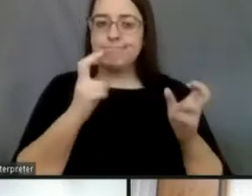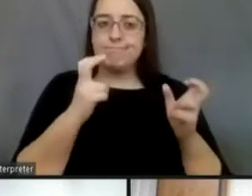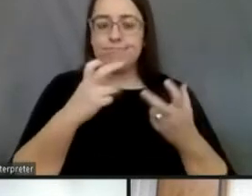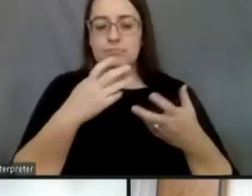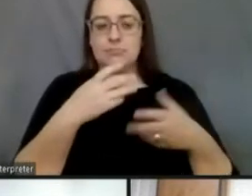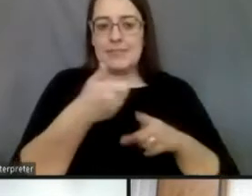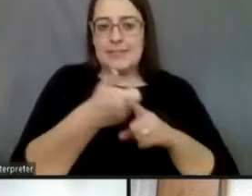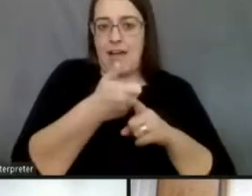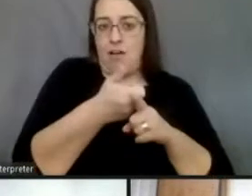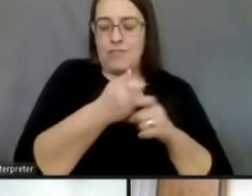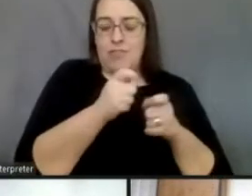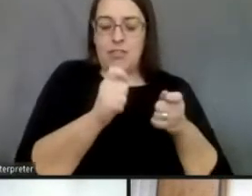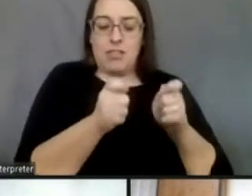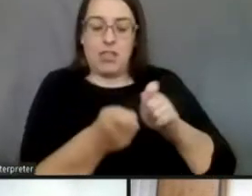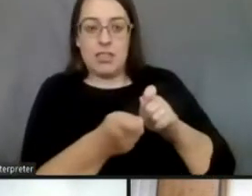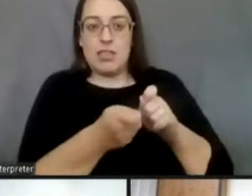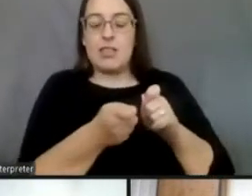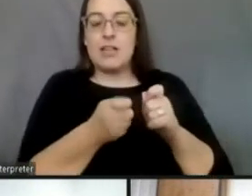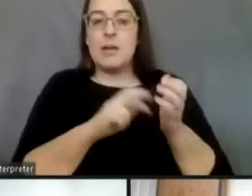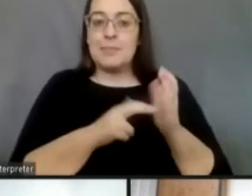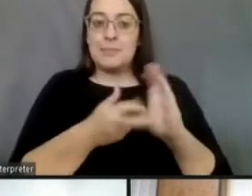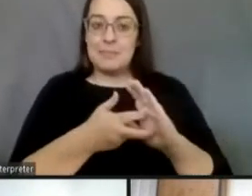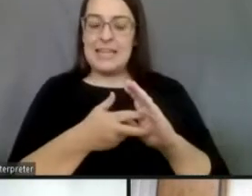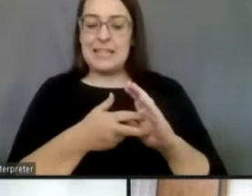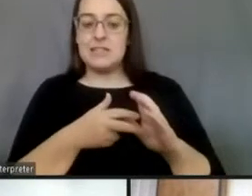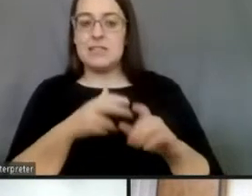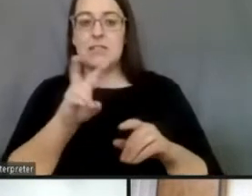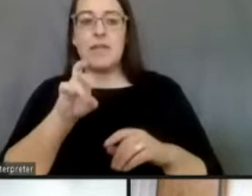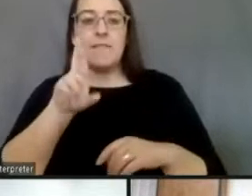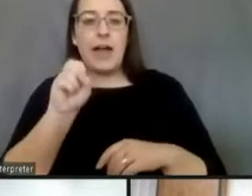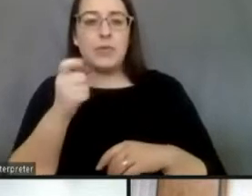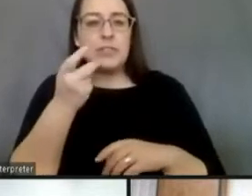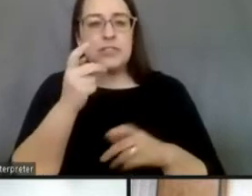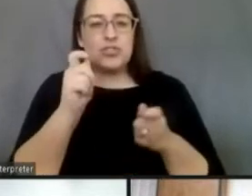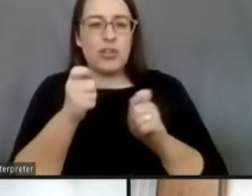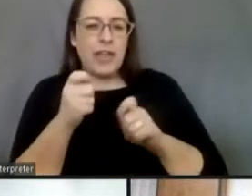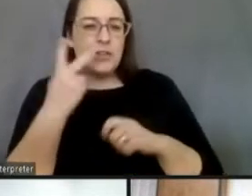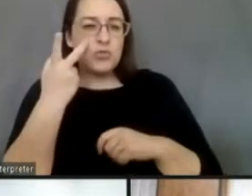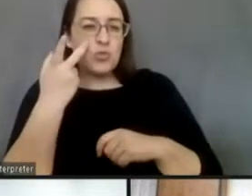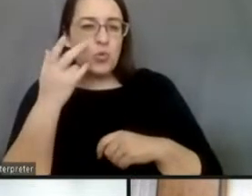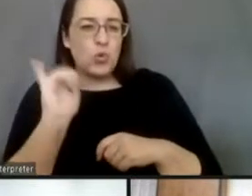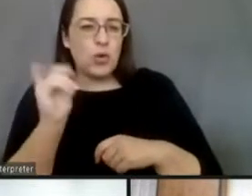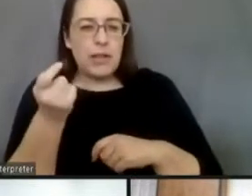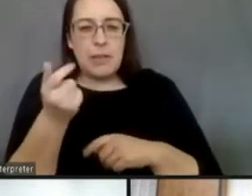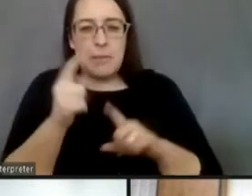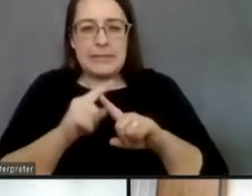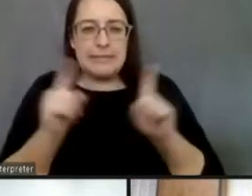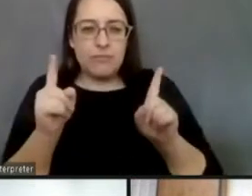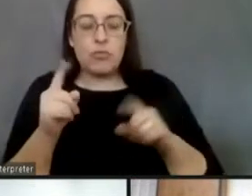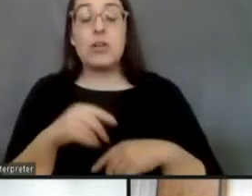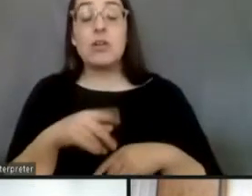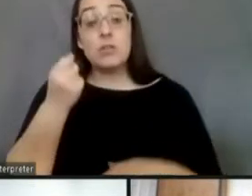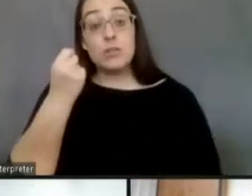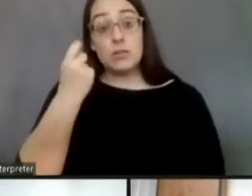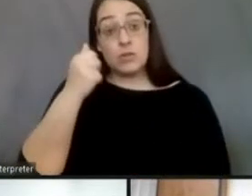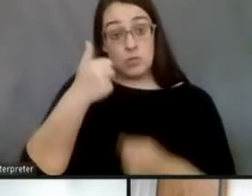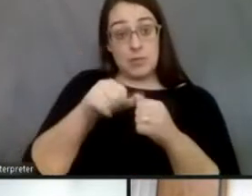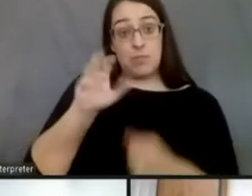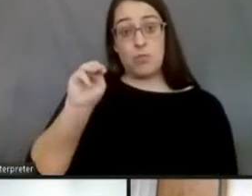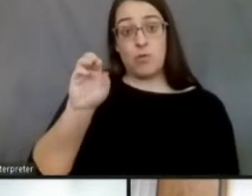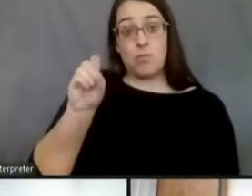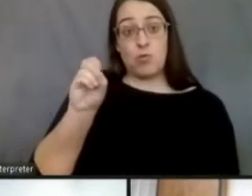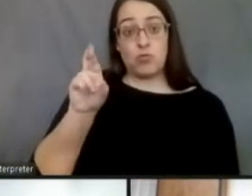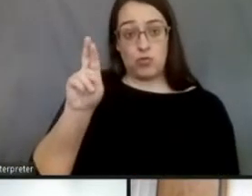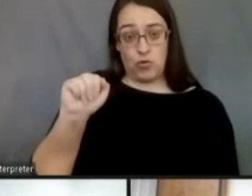then produces a change in the structure or the appearance of the virus. So that's what a variant is. Now, if you remember the Pfizer and Moderna